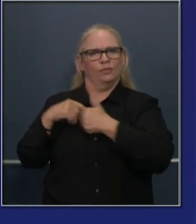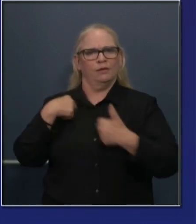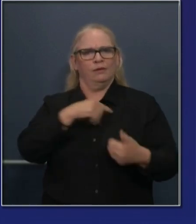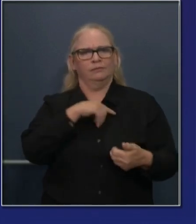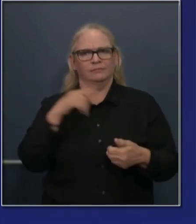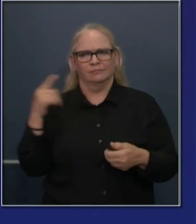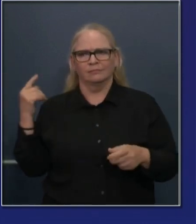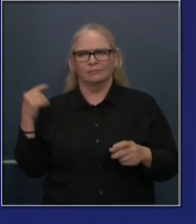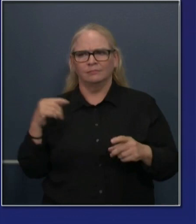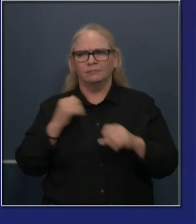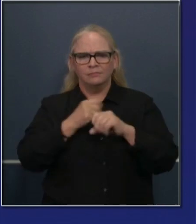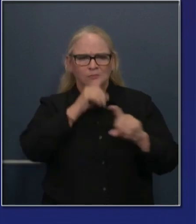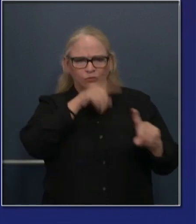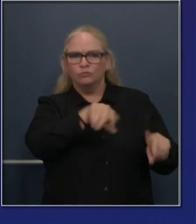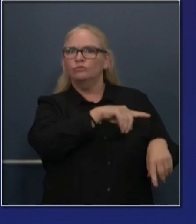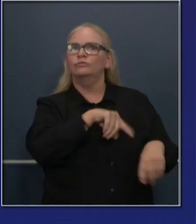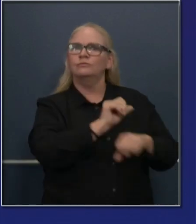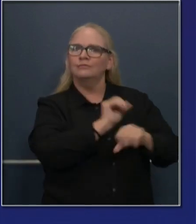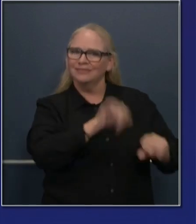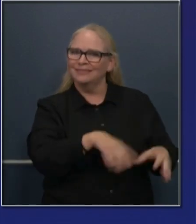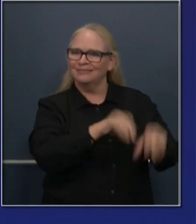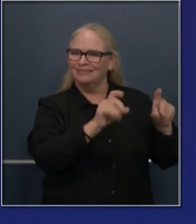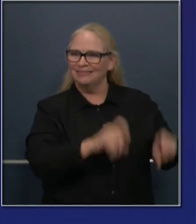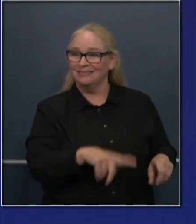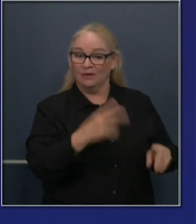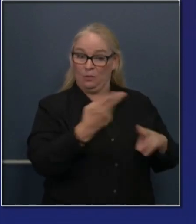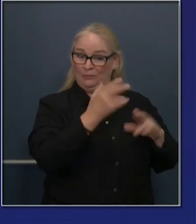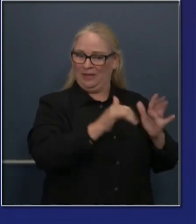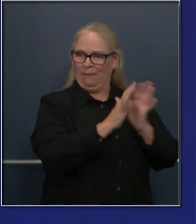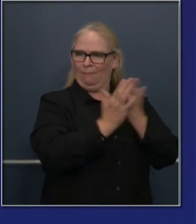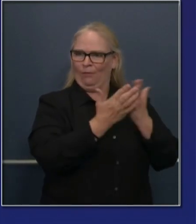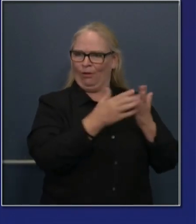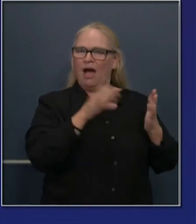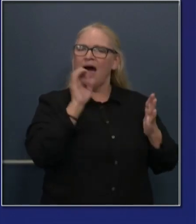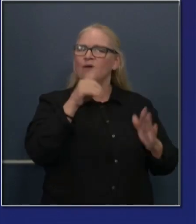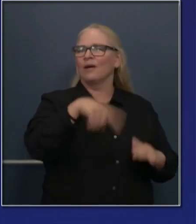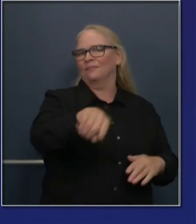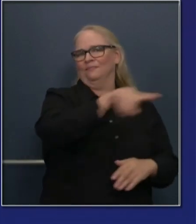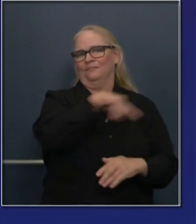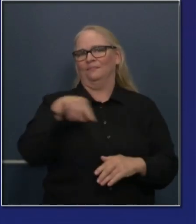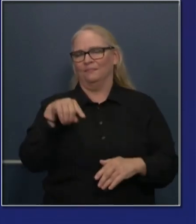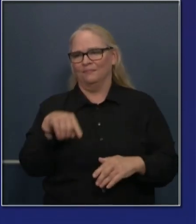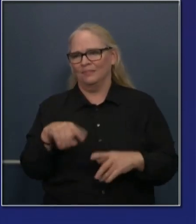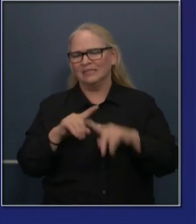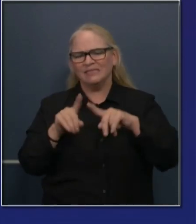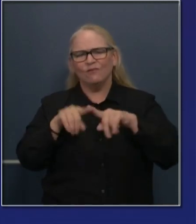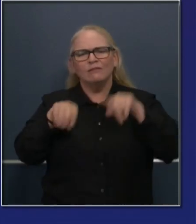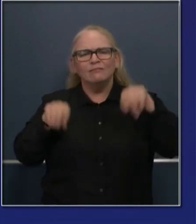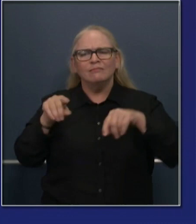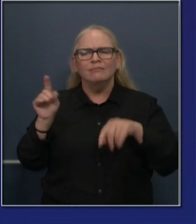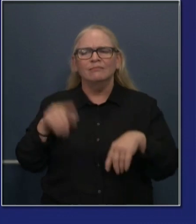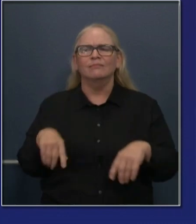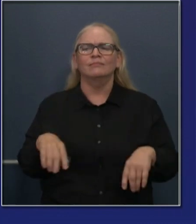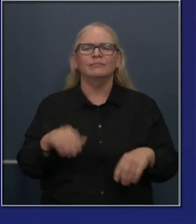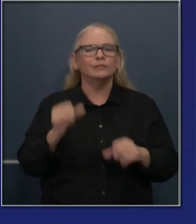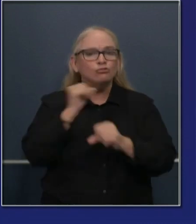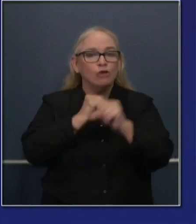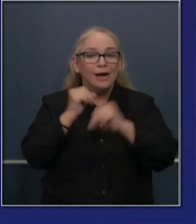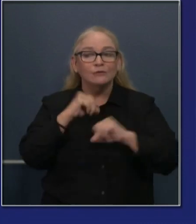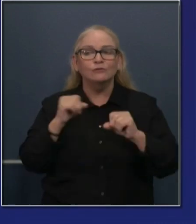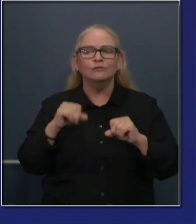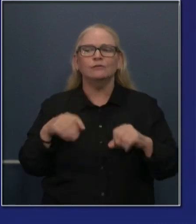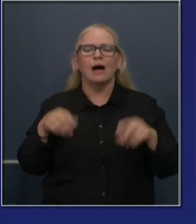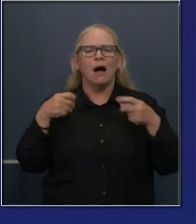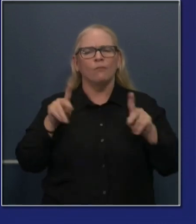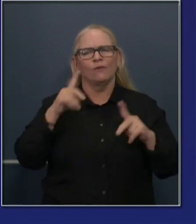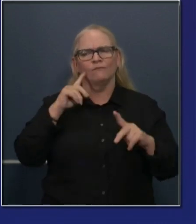but we also need to educate folks on some of those new strategies and new opportunities in terms of testing. So that's the